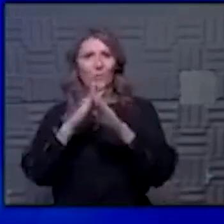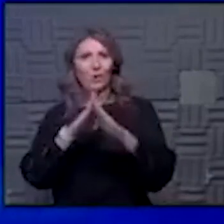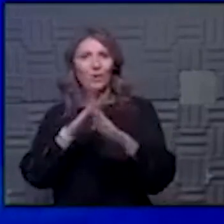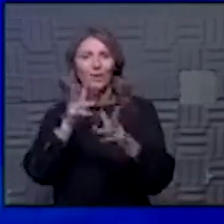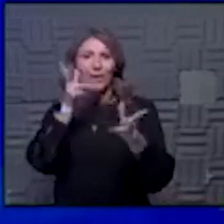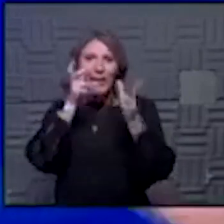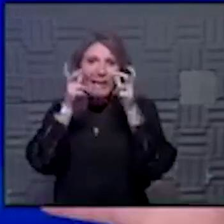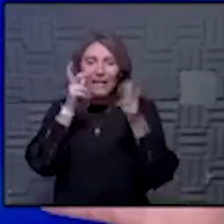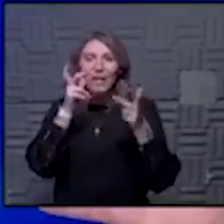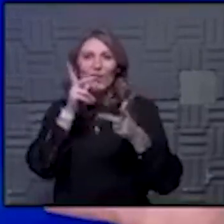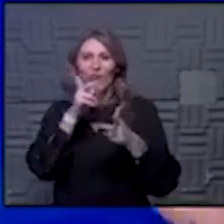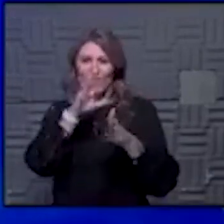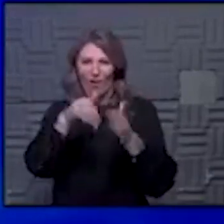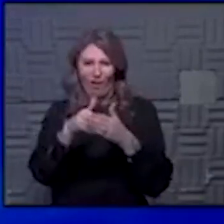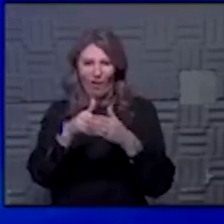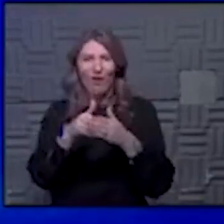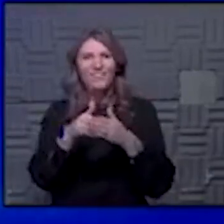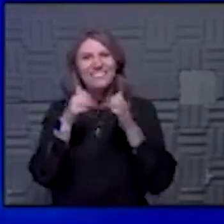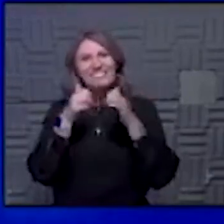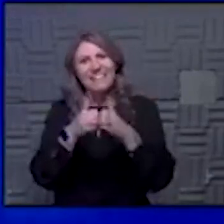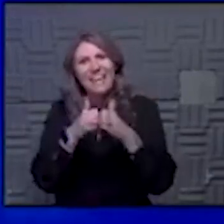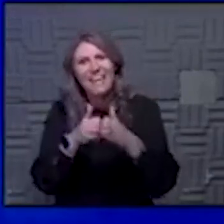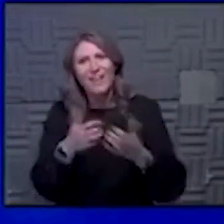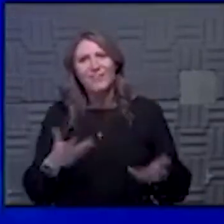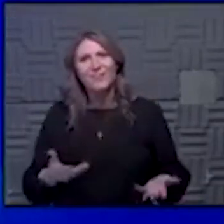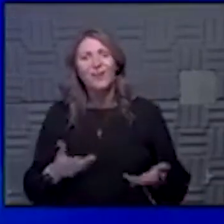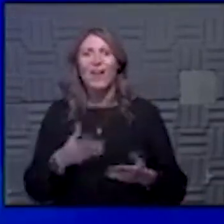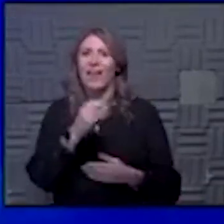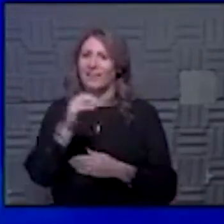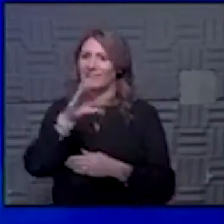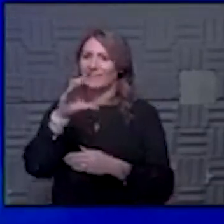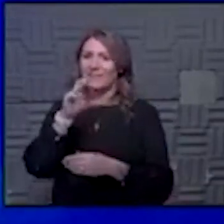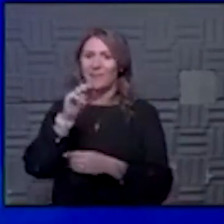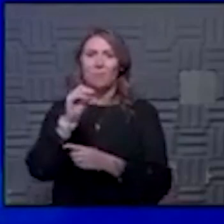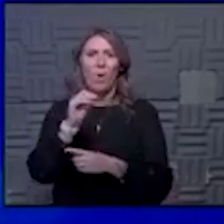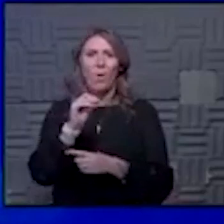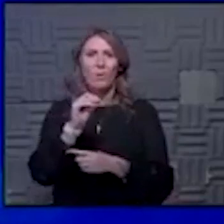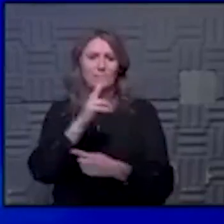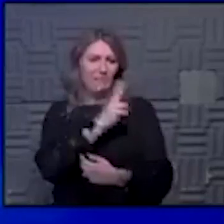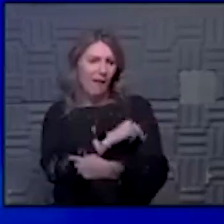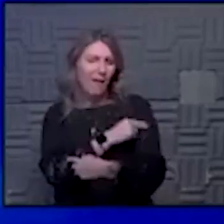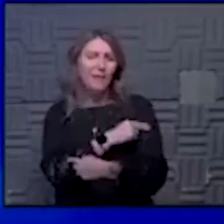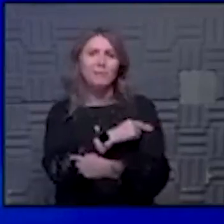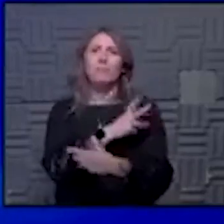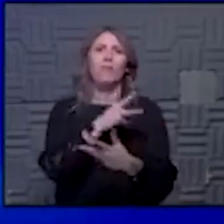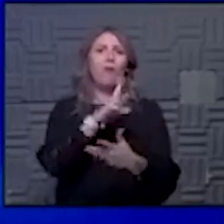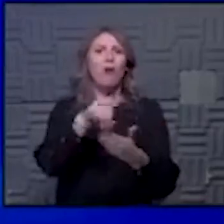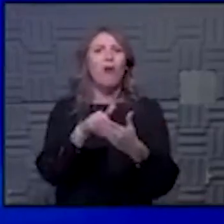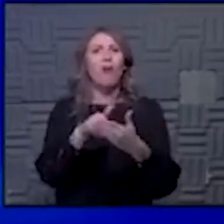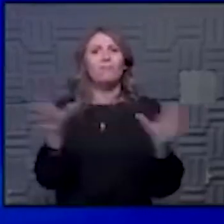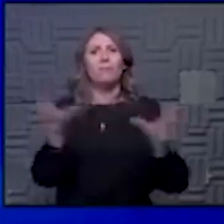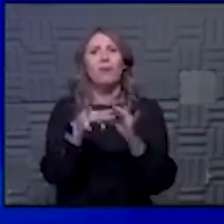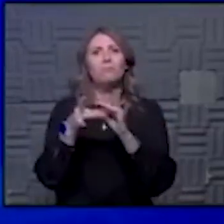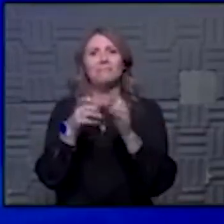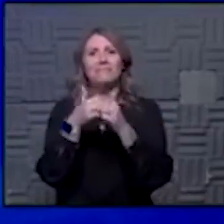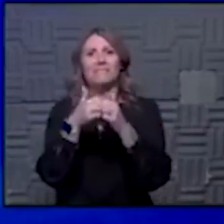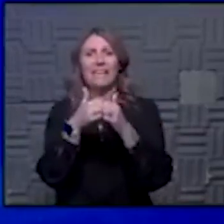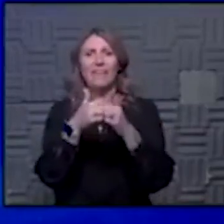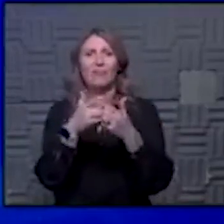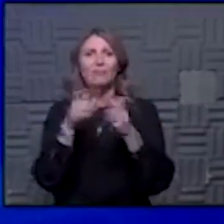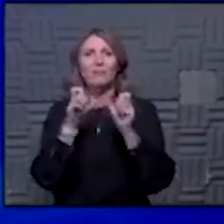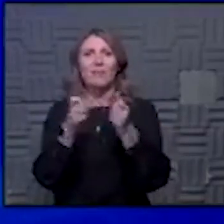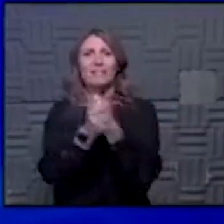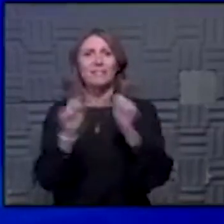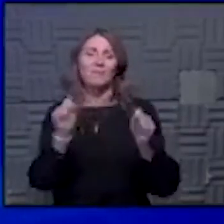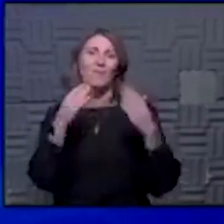know that we're all in this together. And just as CMOs and hospitals, we're trying to work together to help keep you safe. And I think this is a great demonstration of that. So